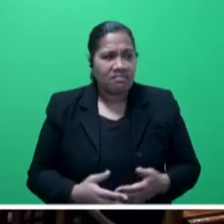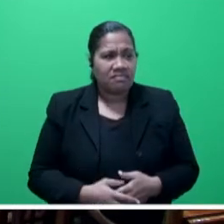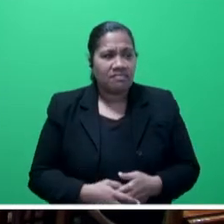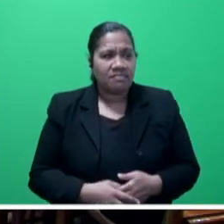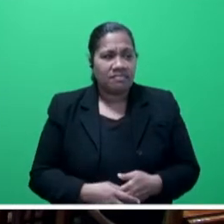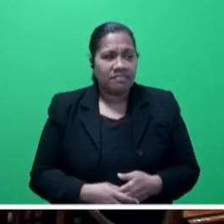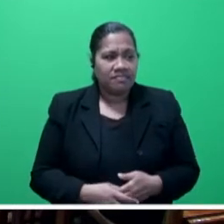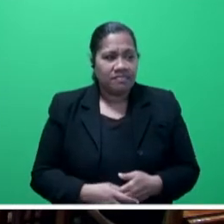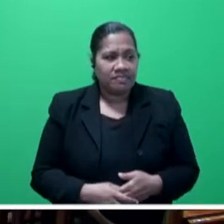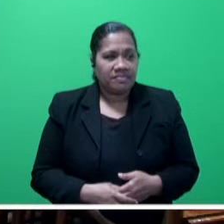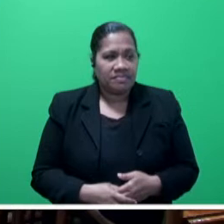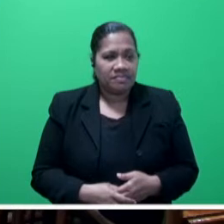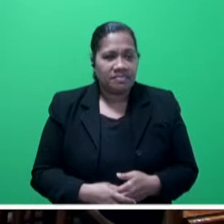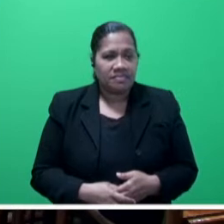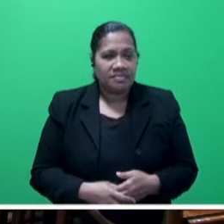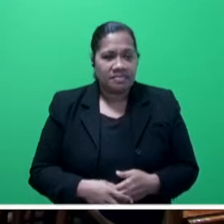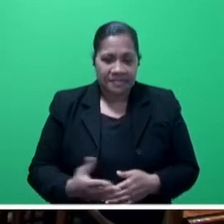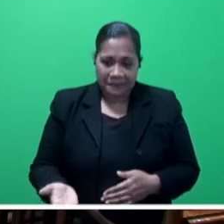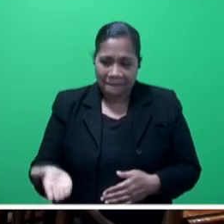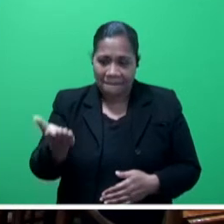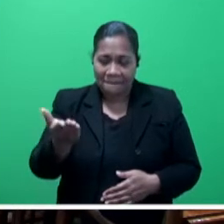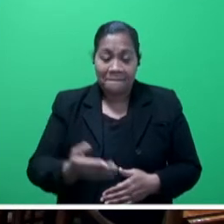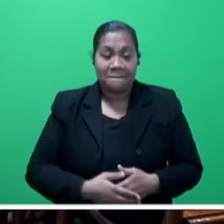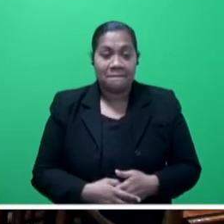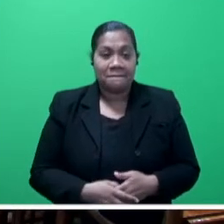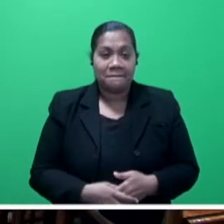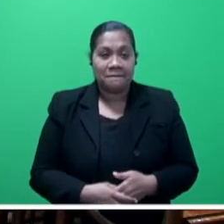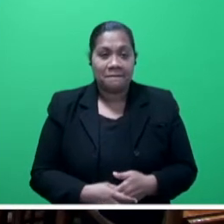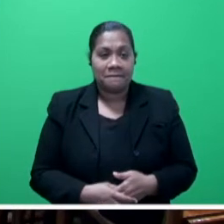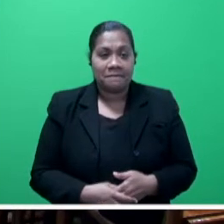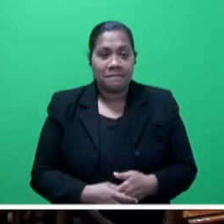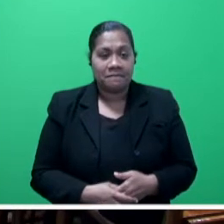Right. So, you have the floor, Honourable.